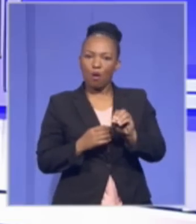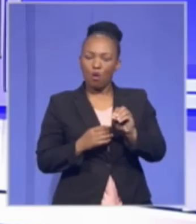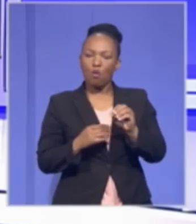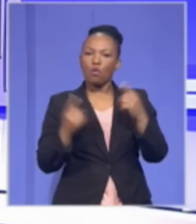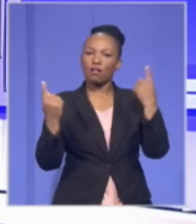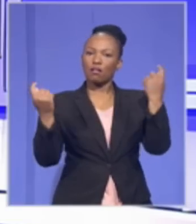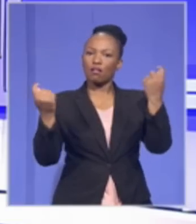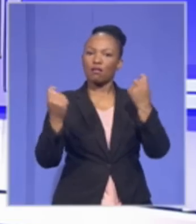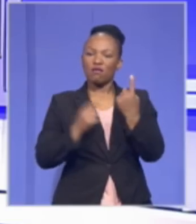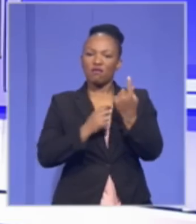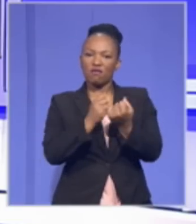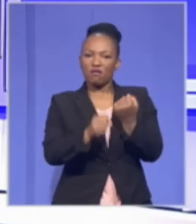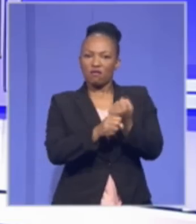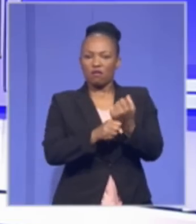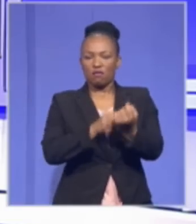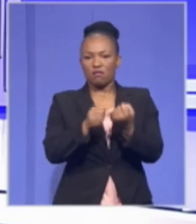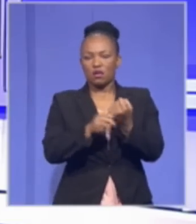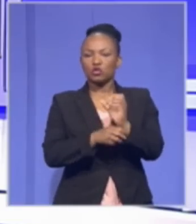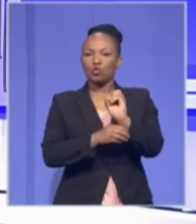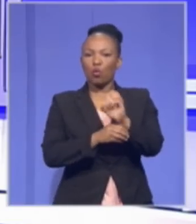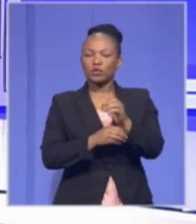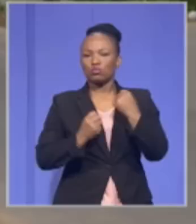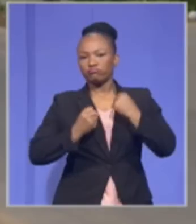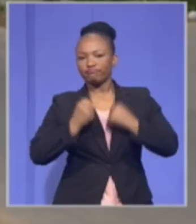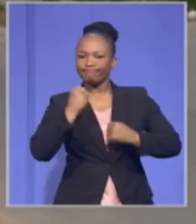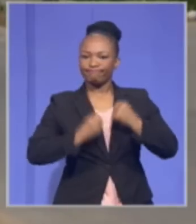ngwaga ka ngwaga wa Soweto Marathon.